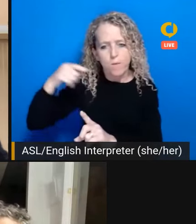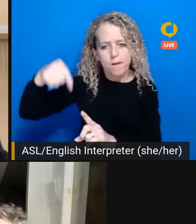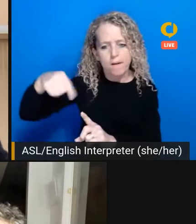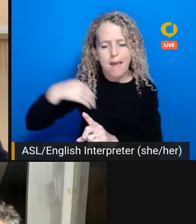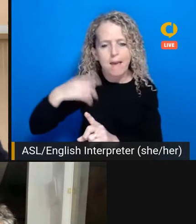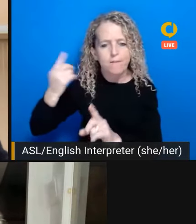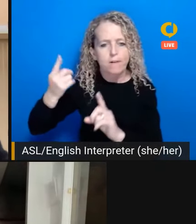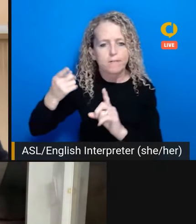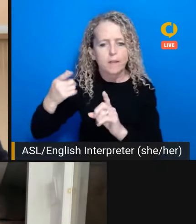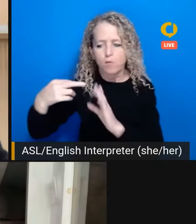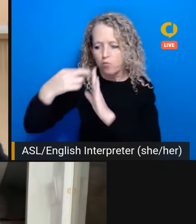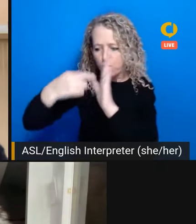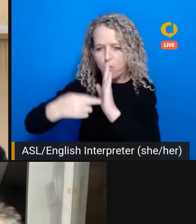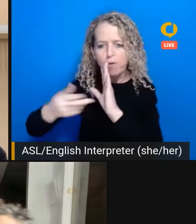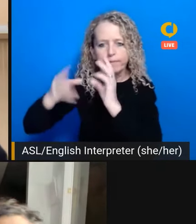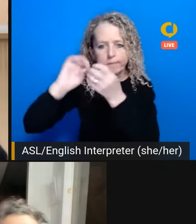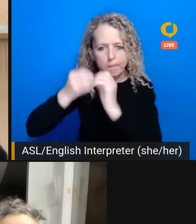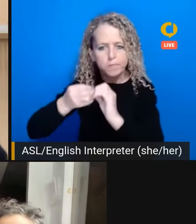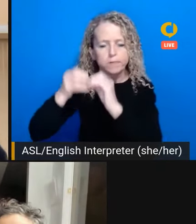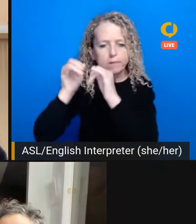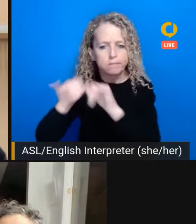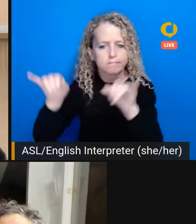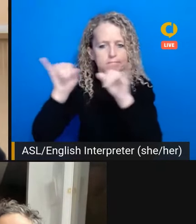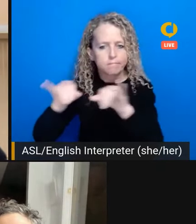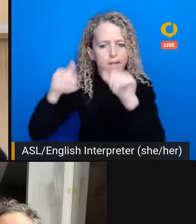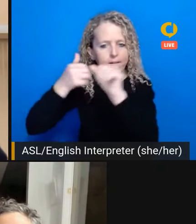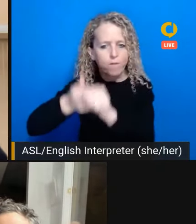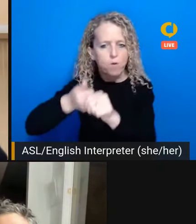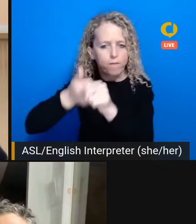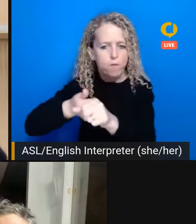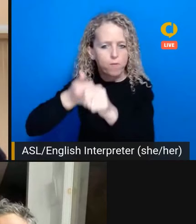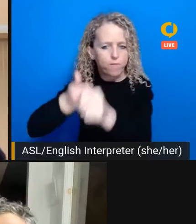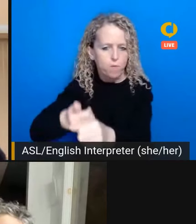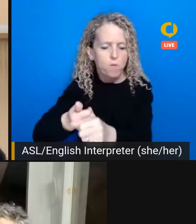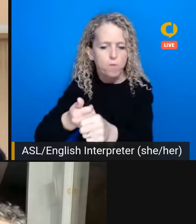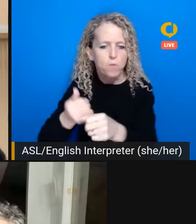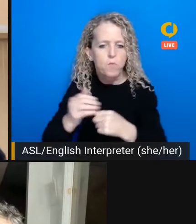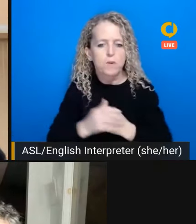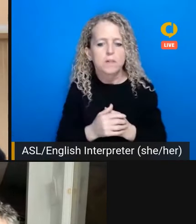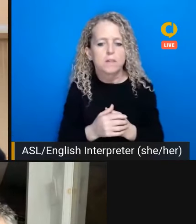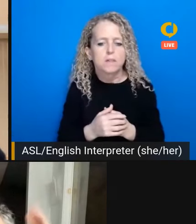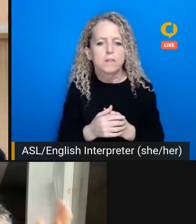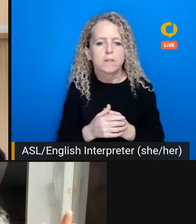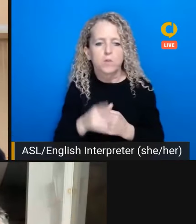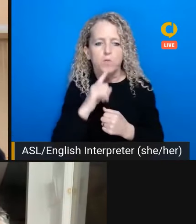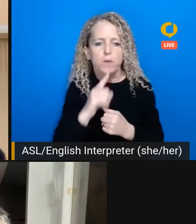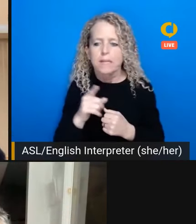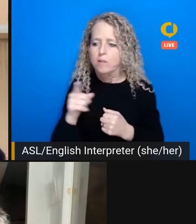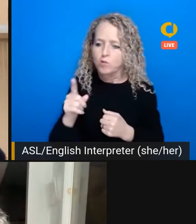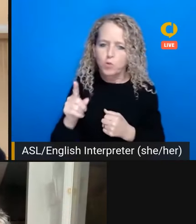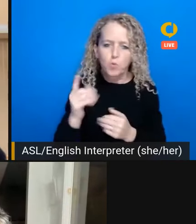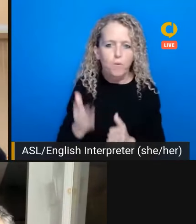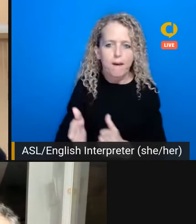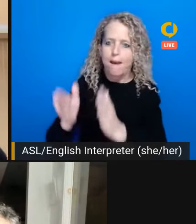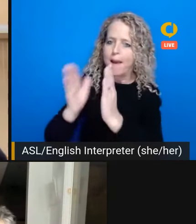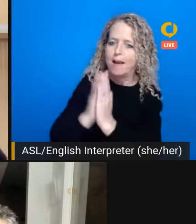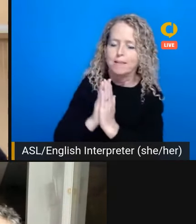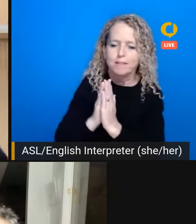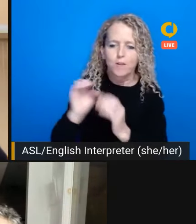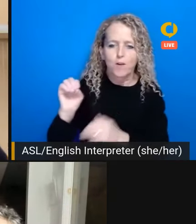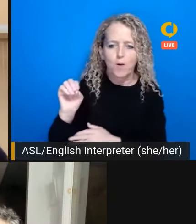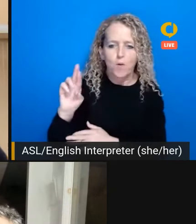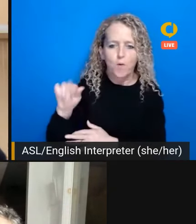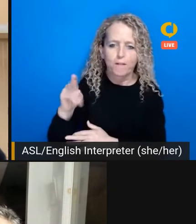rule-based system. So you ask the Oracle a question, you know, oh, great photocopier, what shall I do now? And